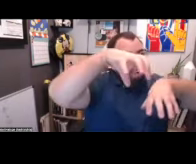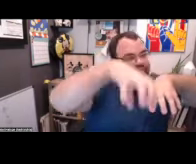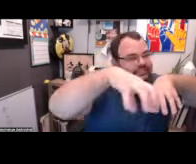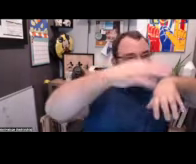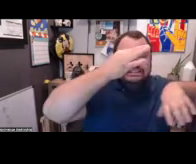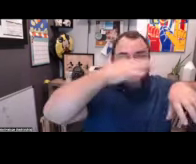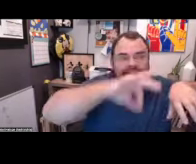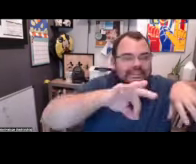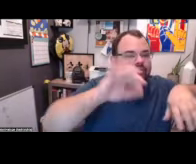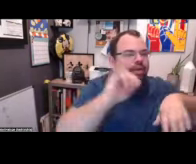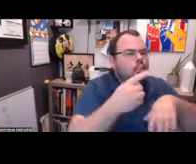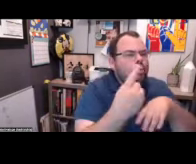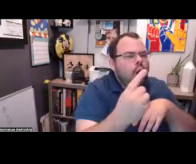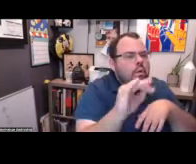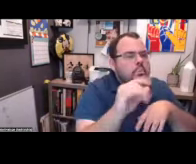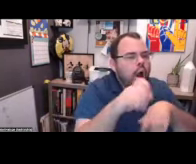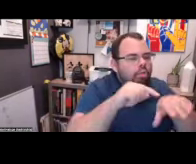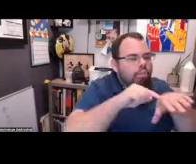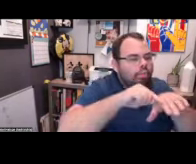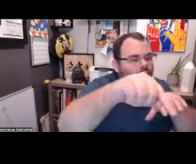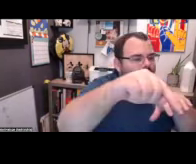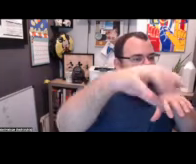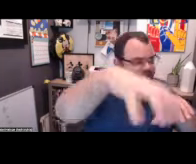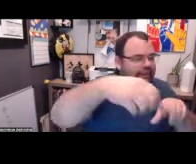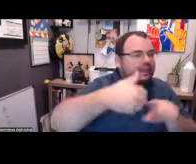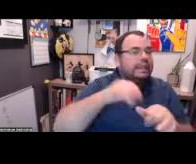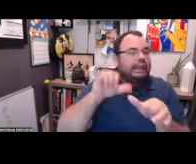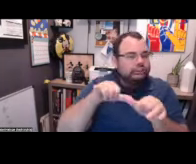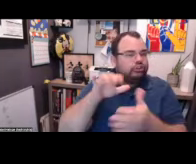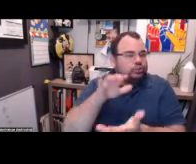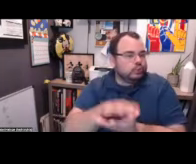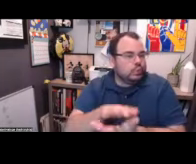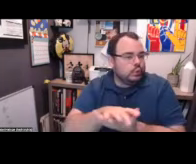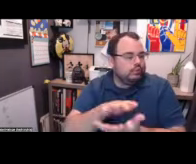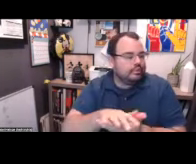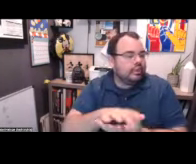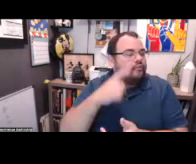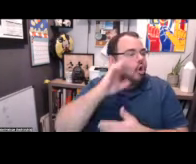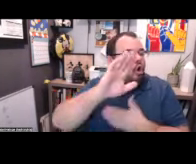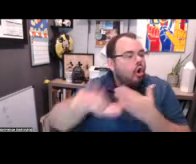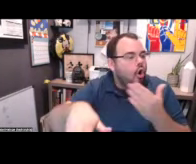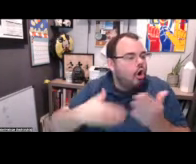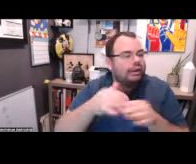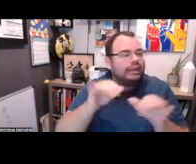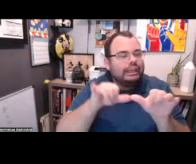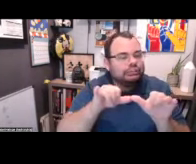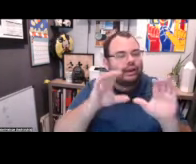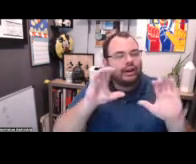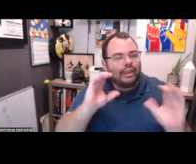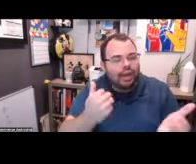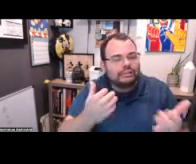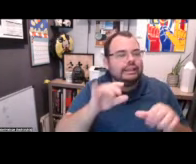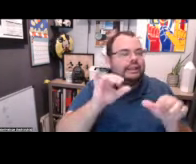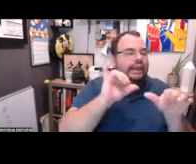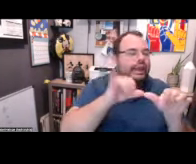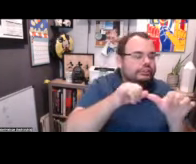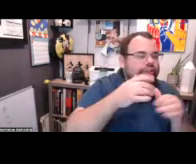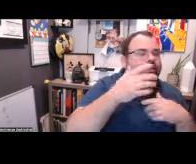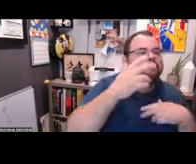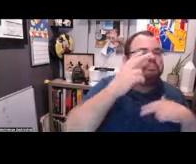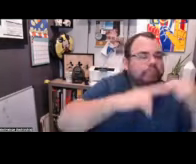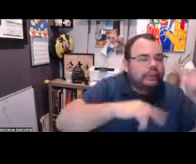big one. But then there's one really close by, I think like 1 mile away from there on 8th Street. It's